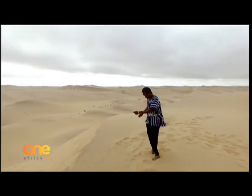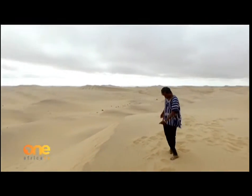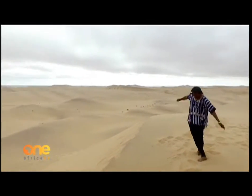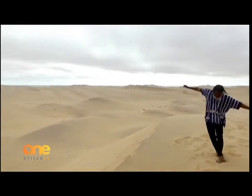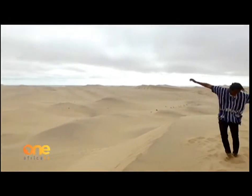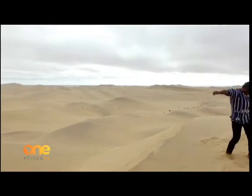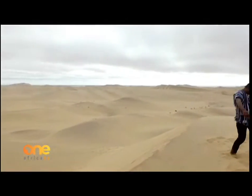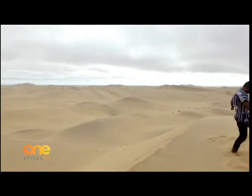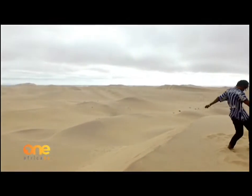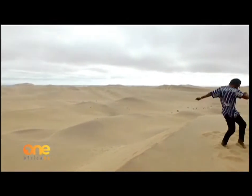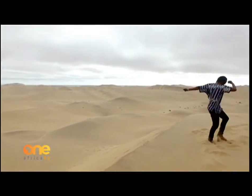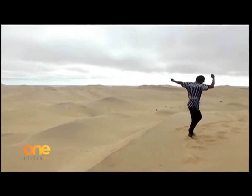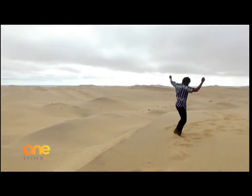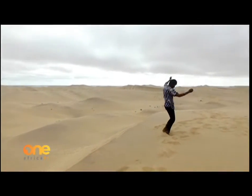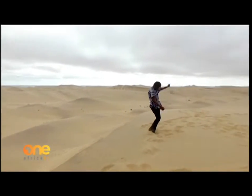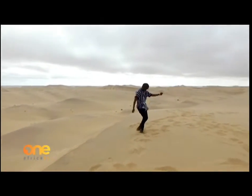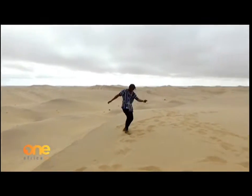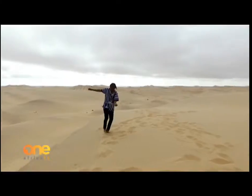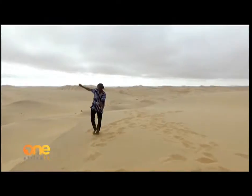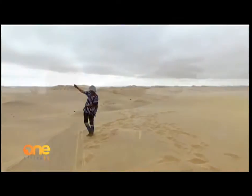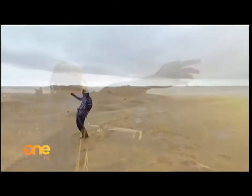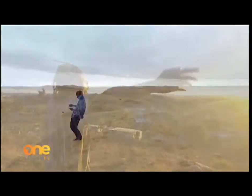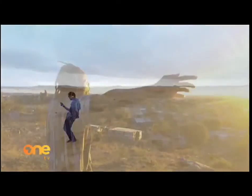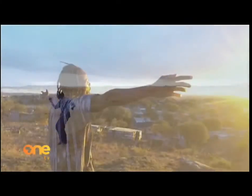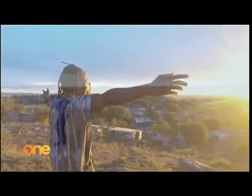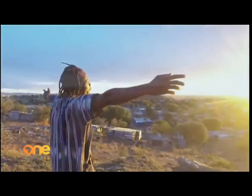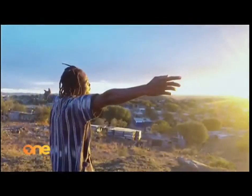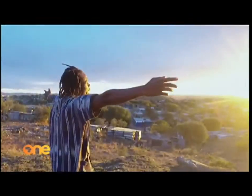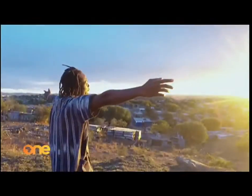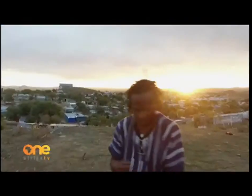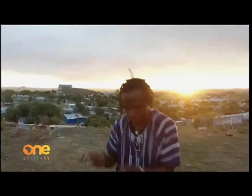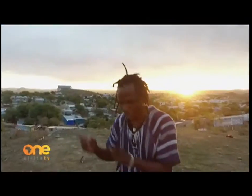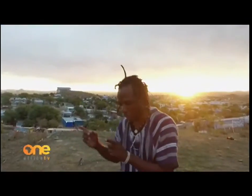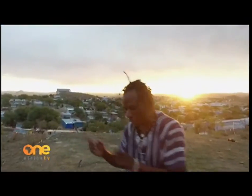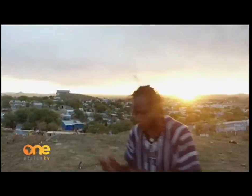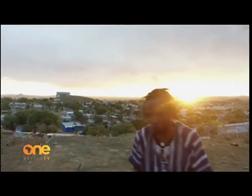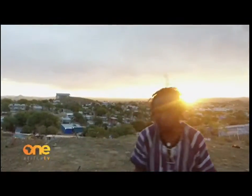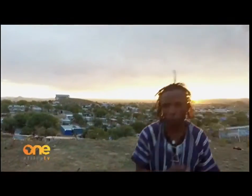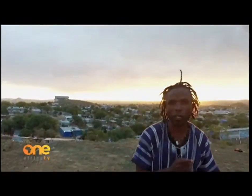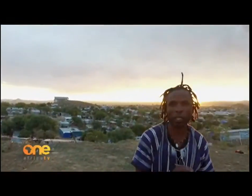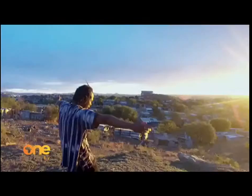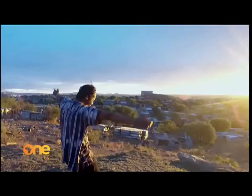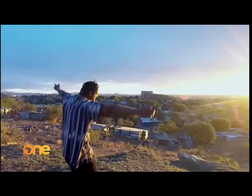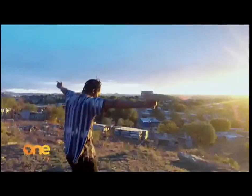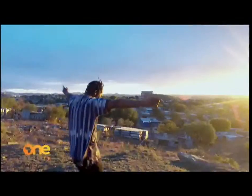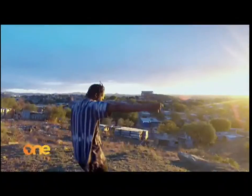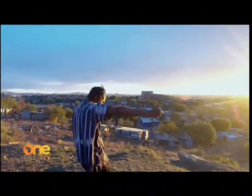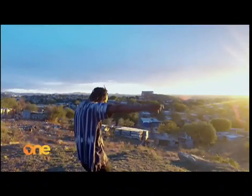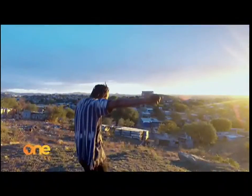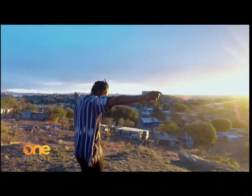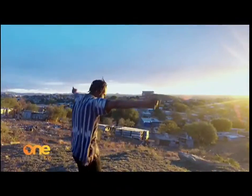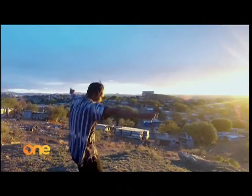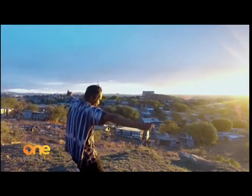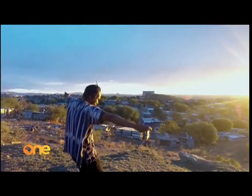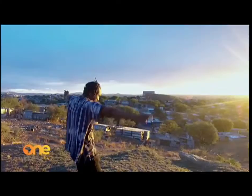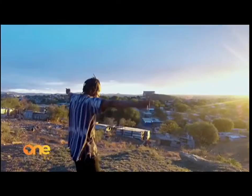Hey. Jalo. Keep it real. It's Irie Queen.